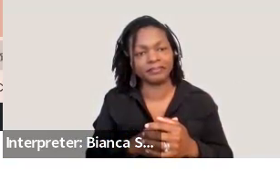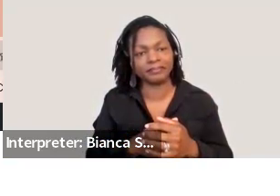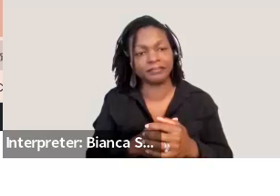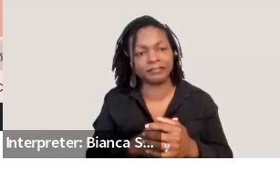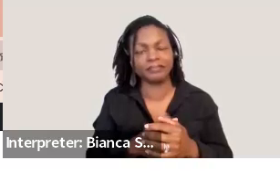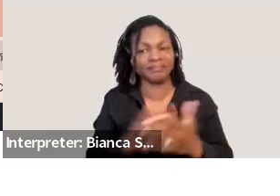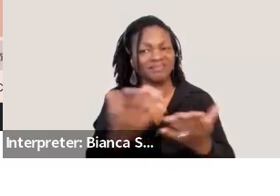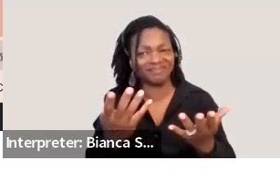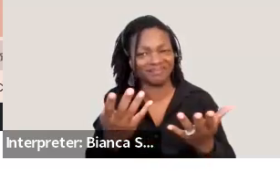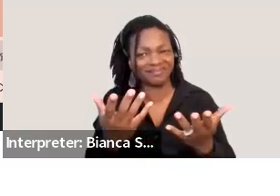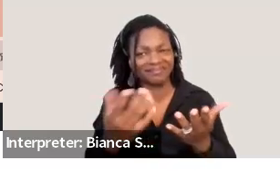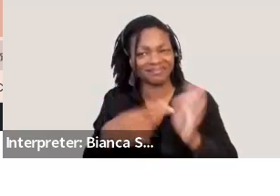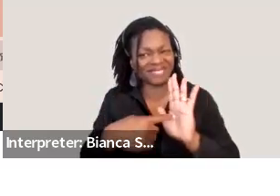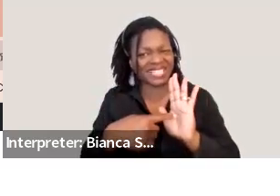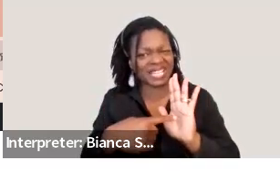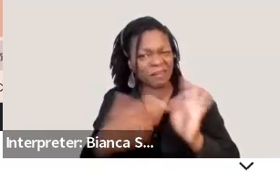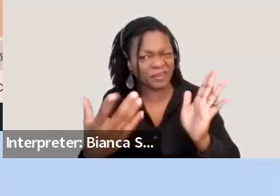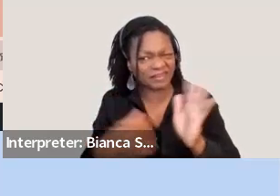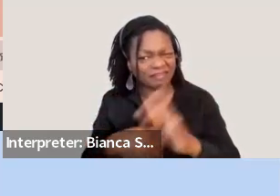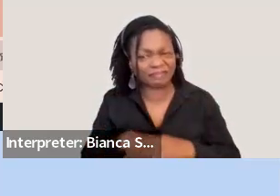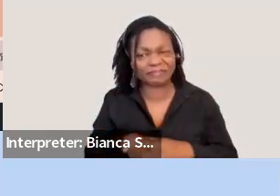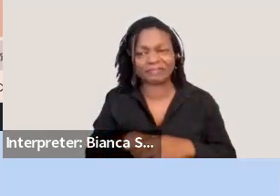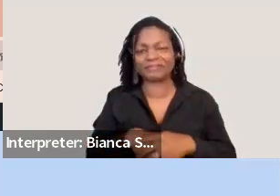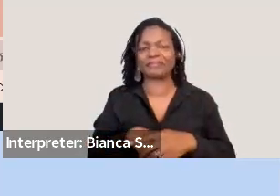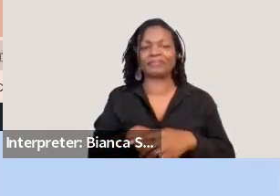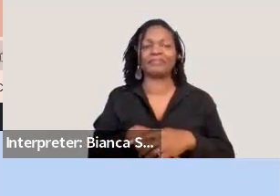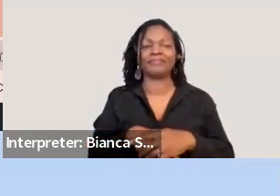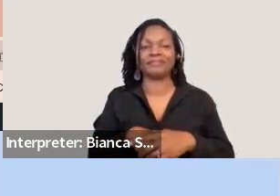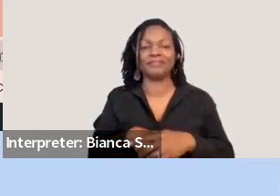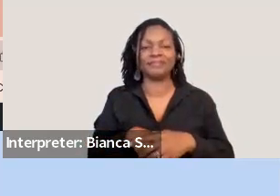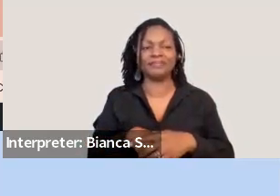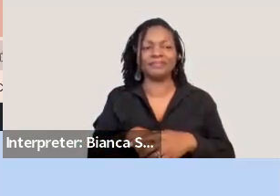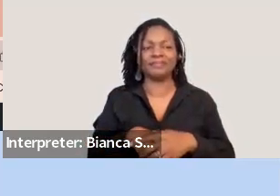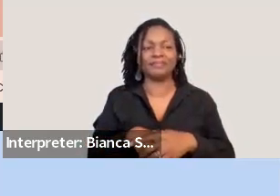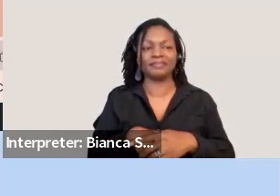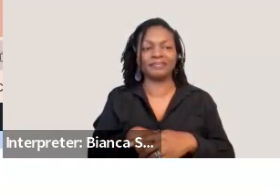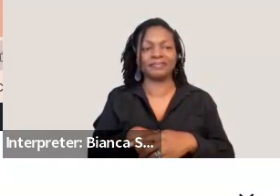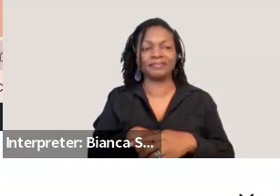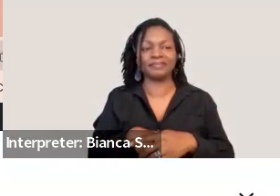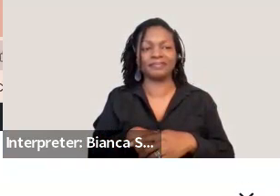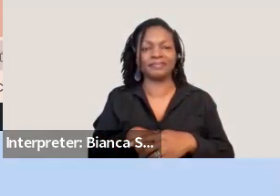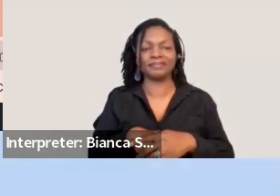Okay, just wanted to give you a little taste of those glossary videos.